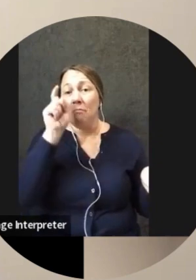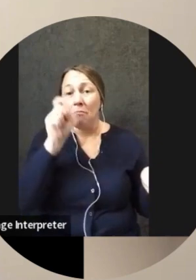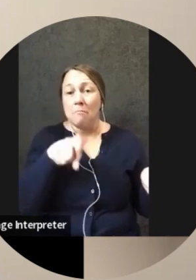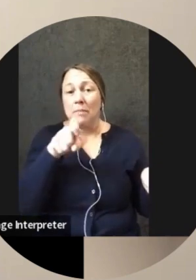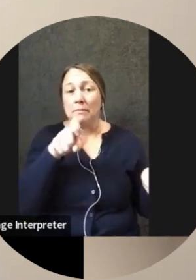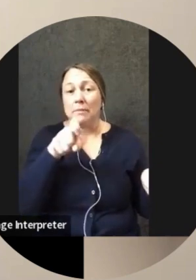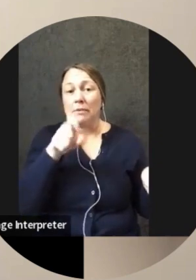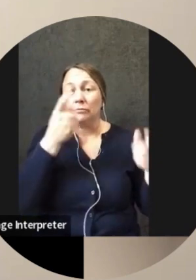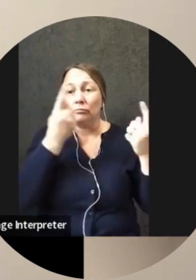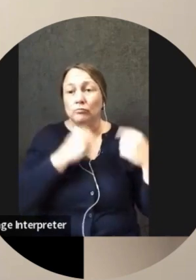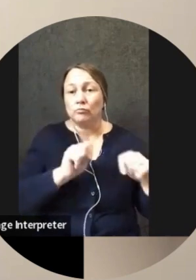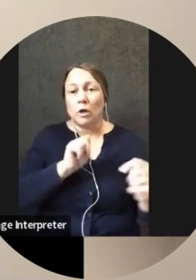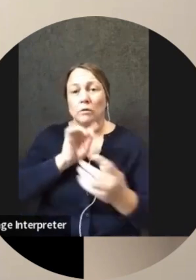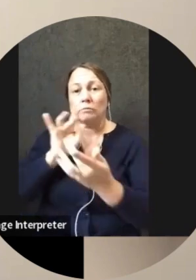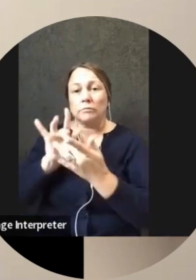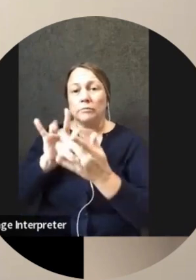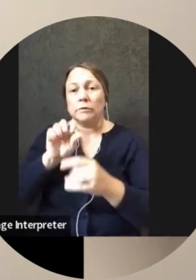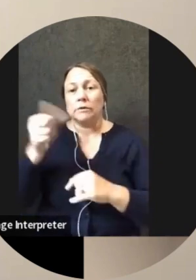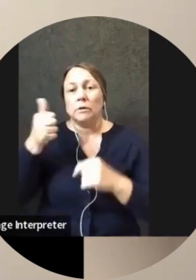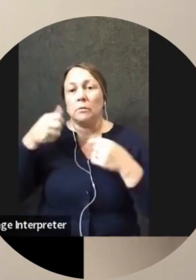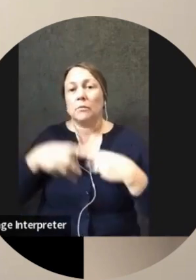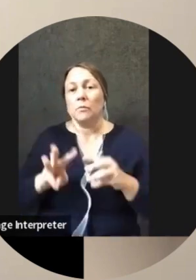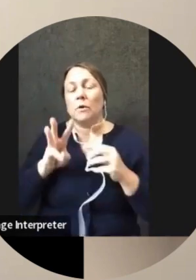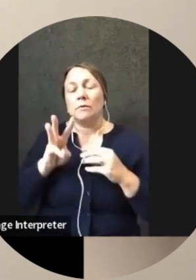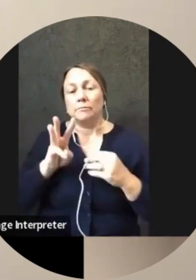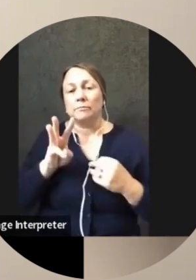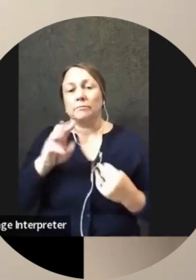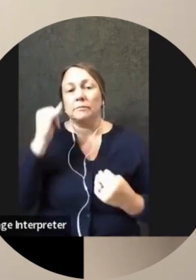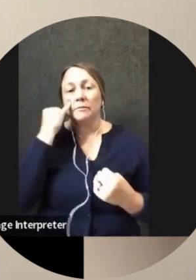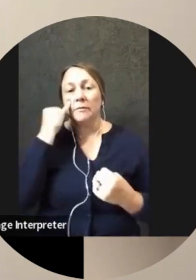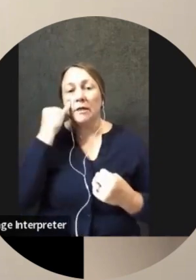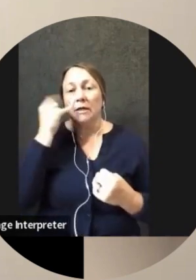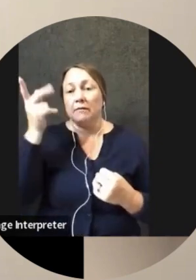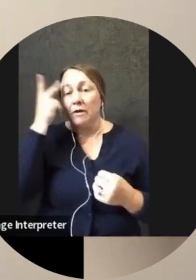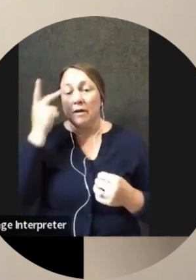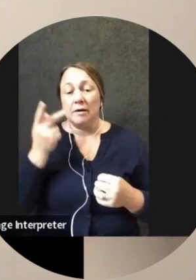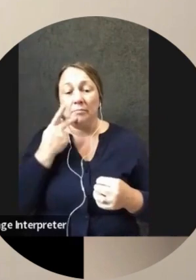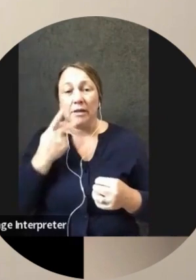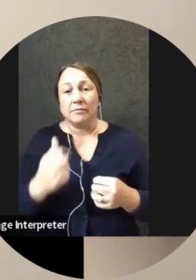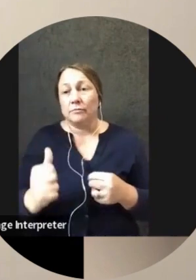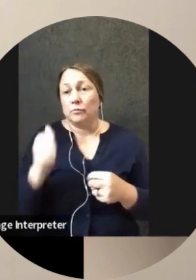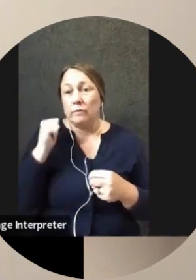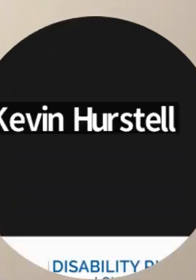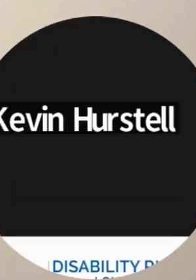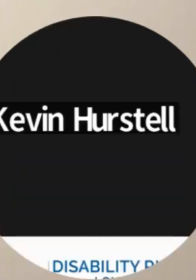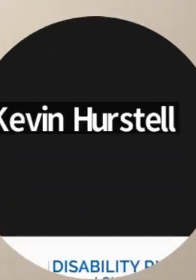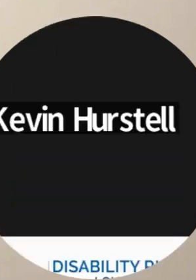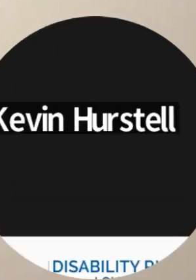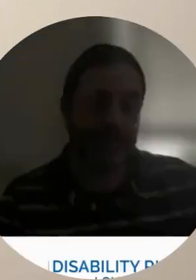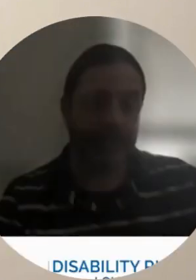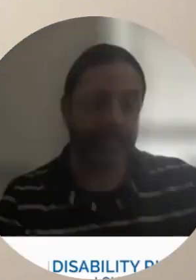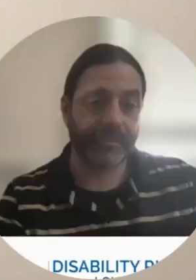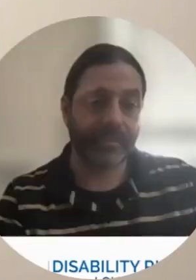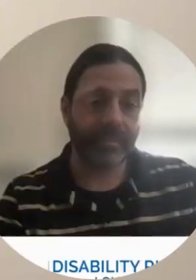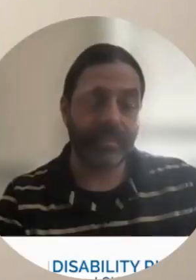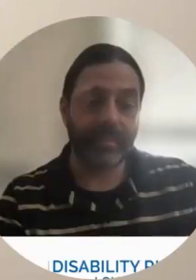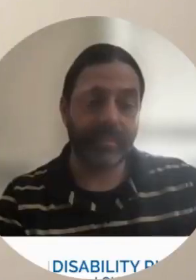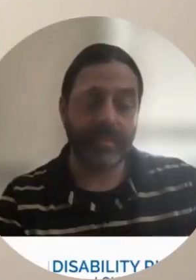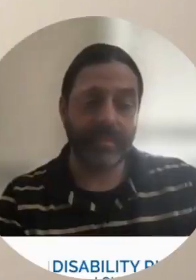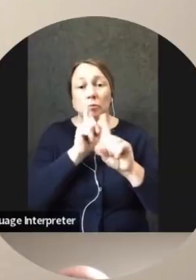attempts to contact the parent. If the parent still refuses to participate,